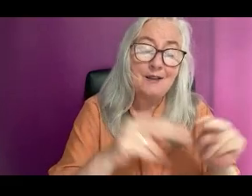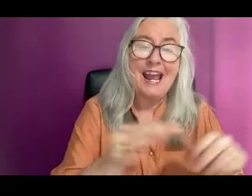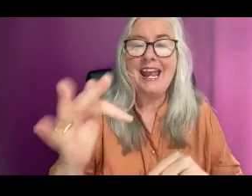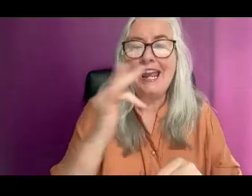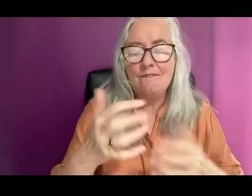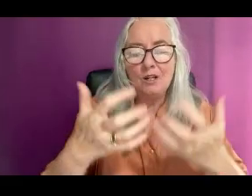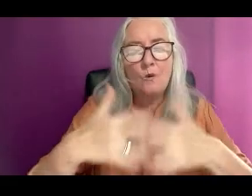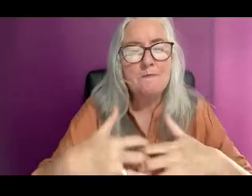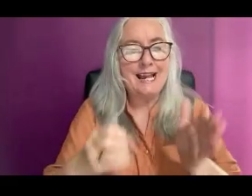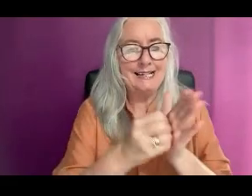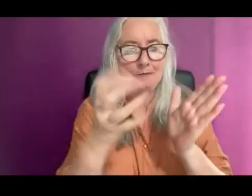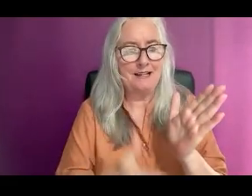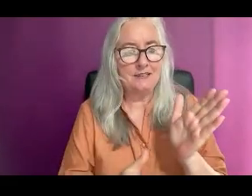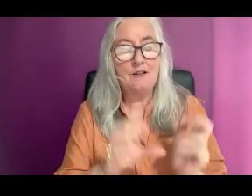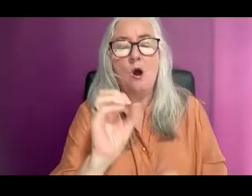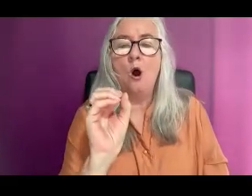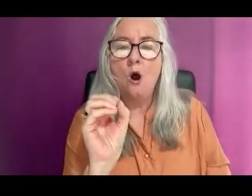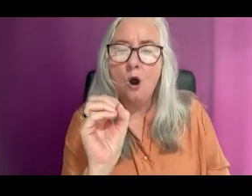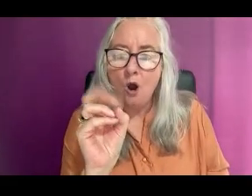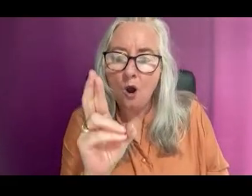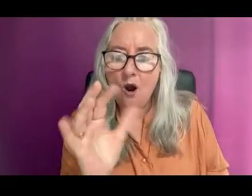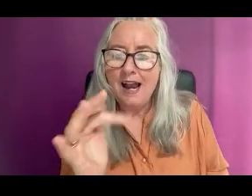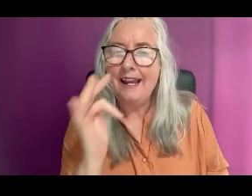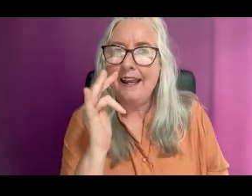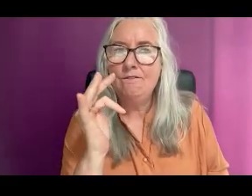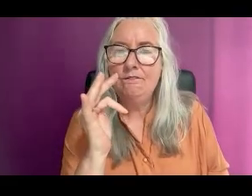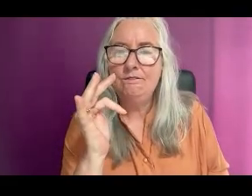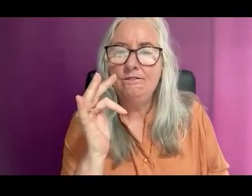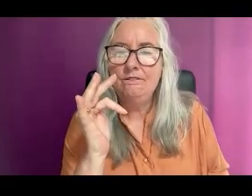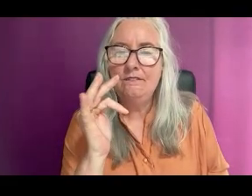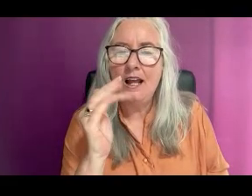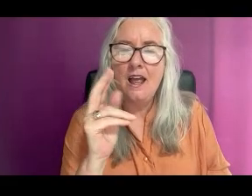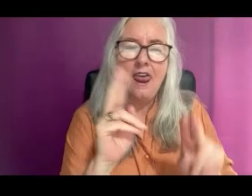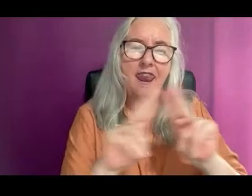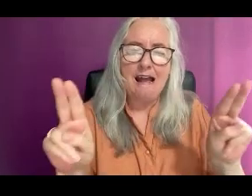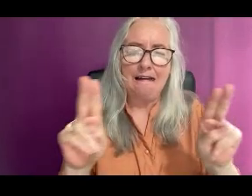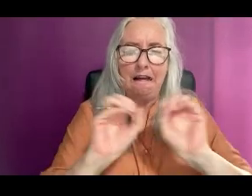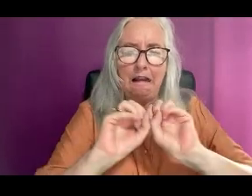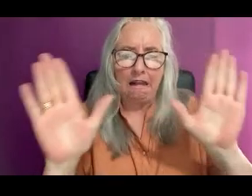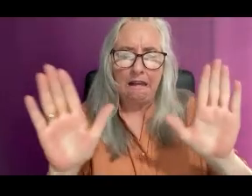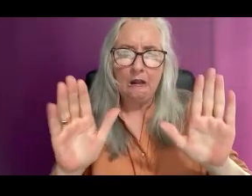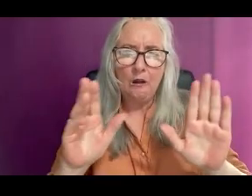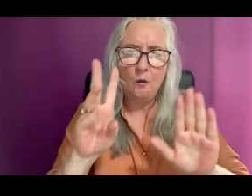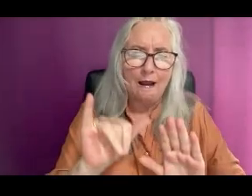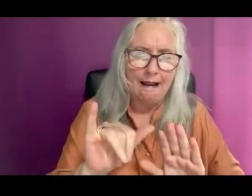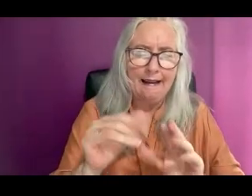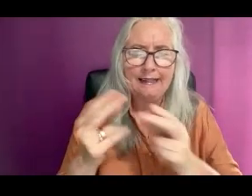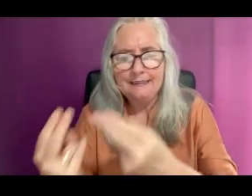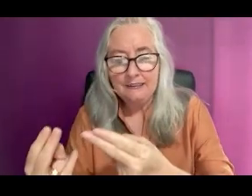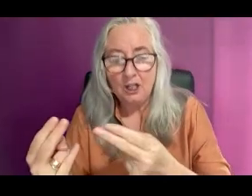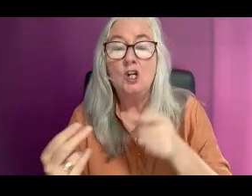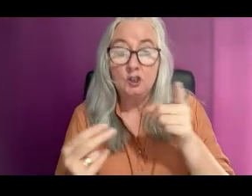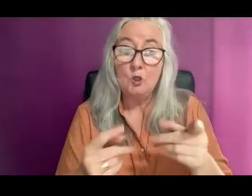equipment, or if it's not exactly clear why it's needed. So a deciding officer